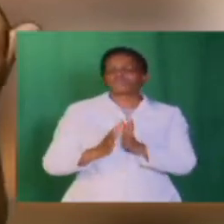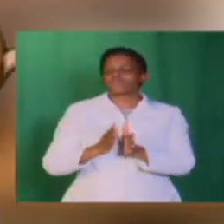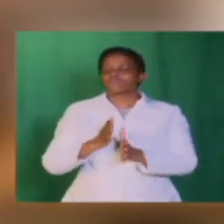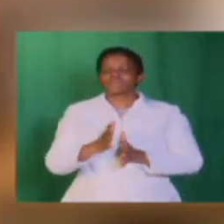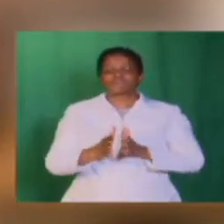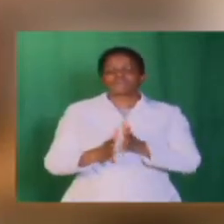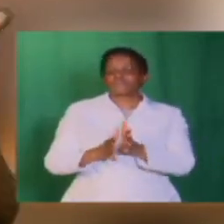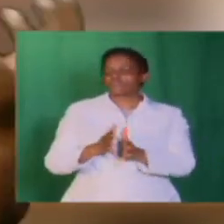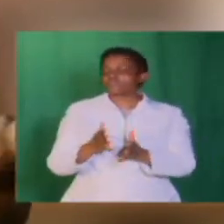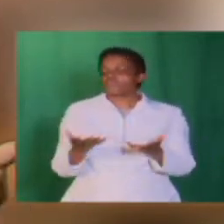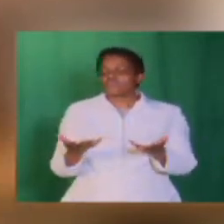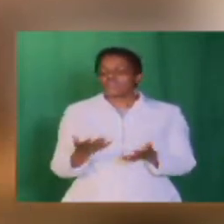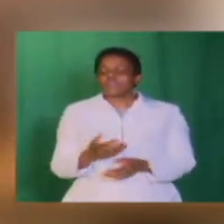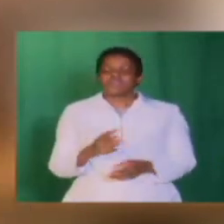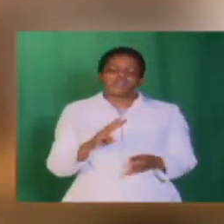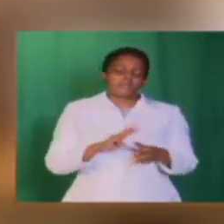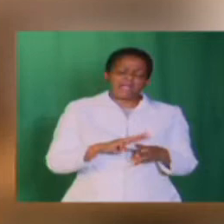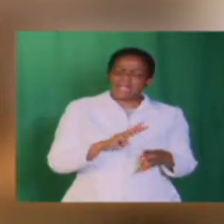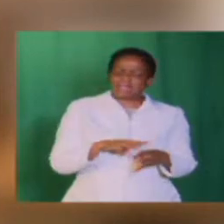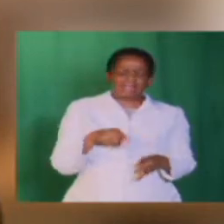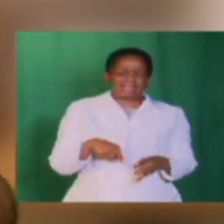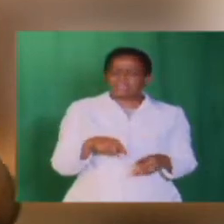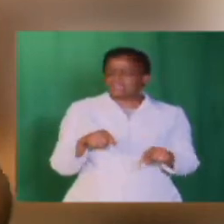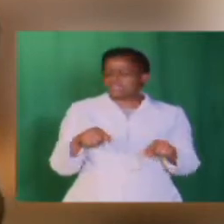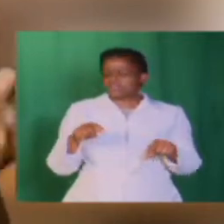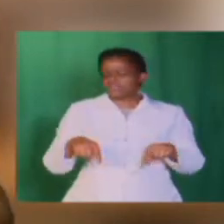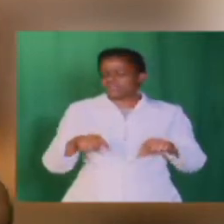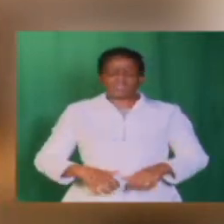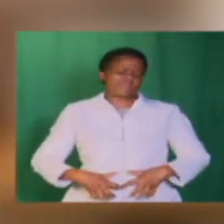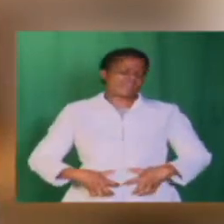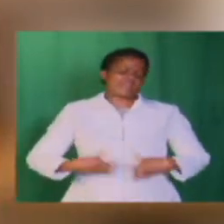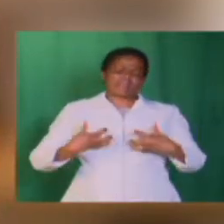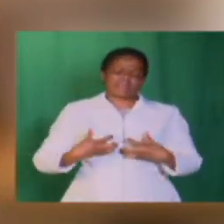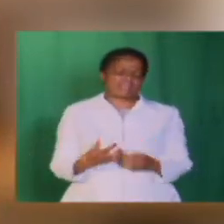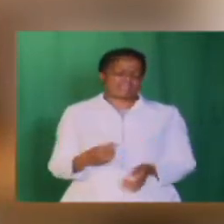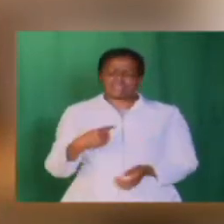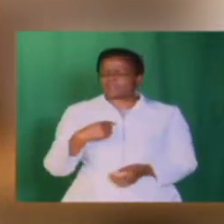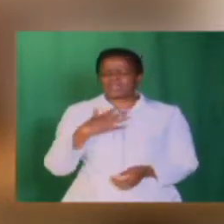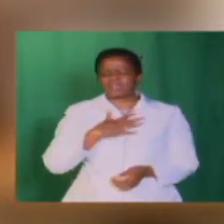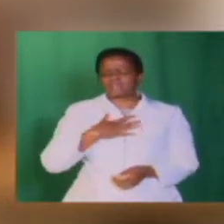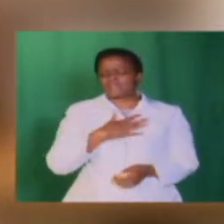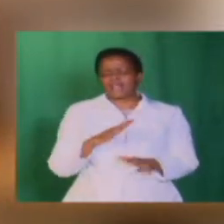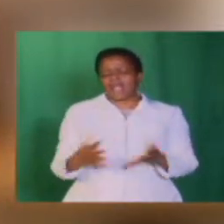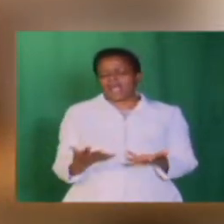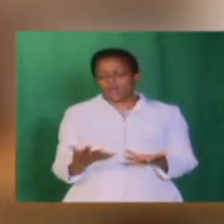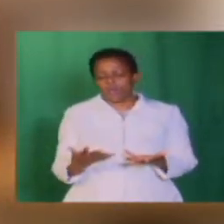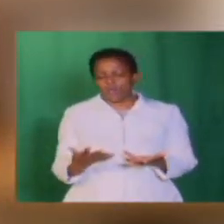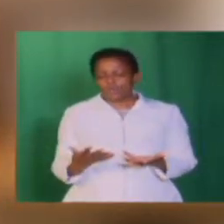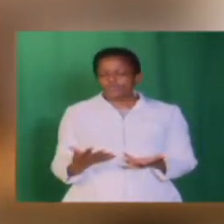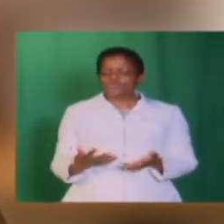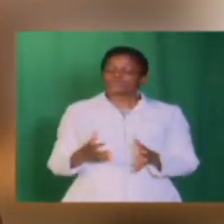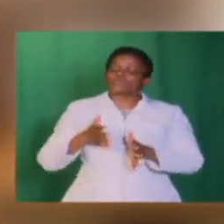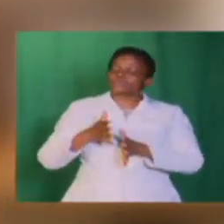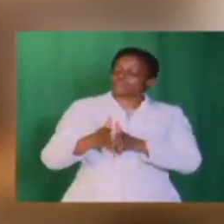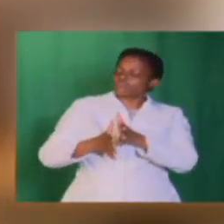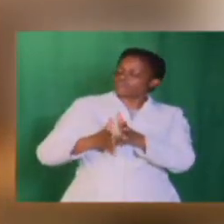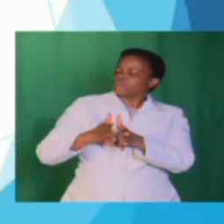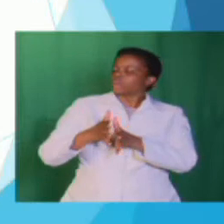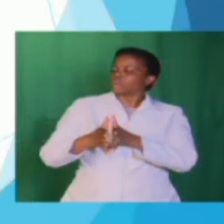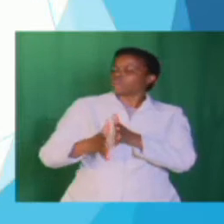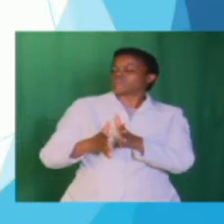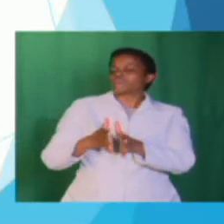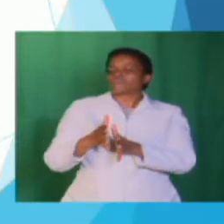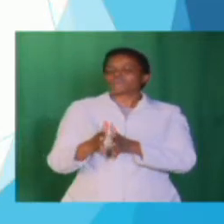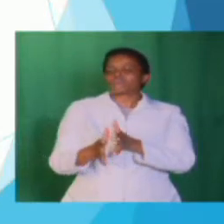my mother woke up in the wrong side of the bed today, and this is how I felt about it. So you are actually trying to express yourself